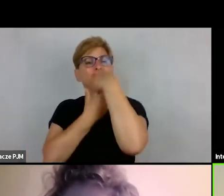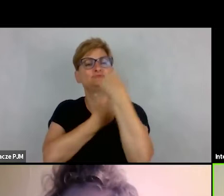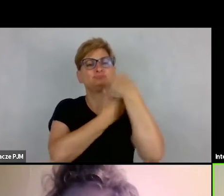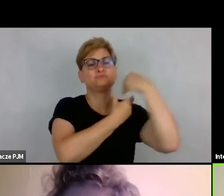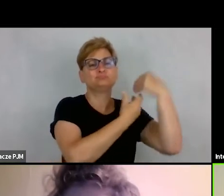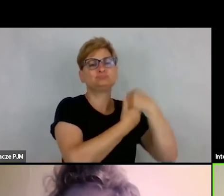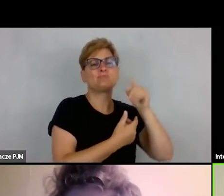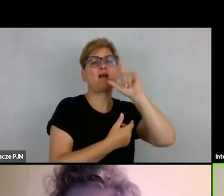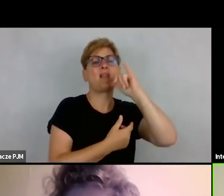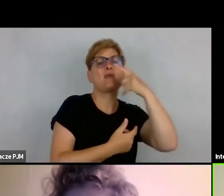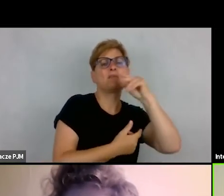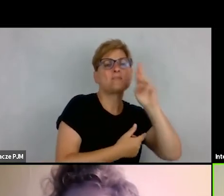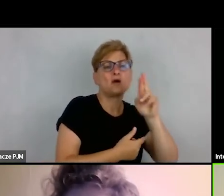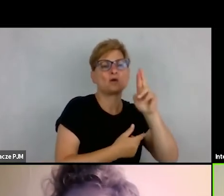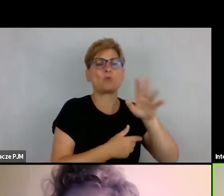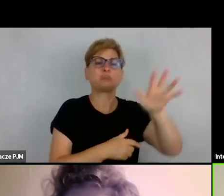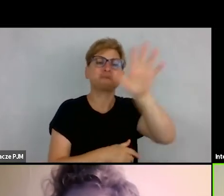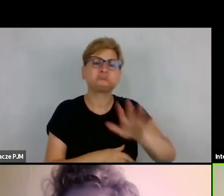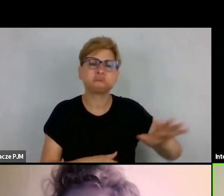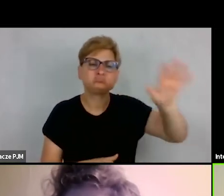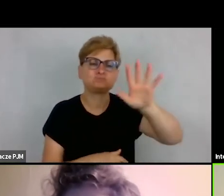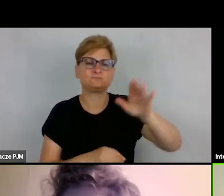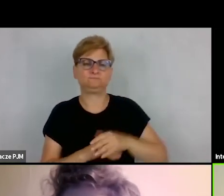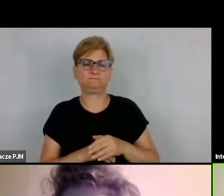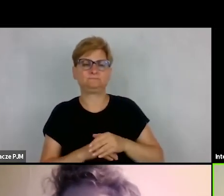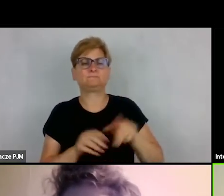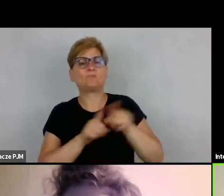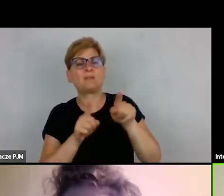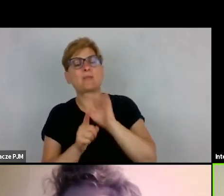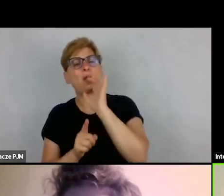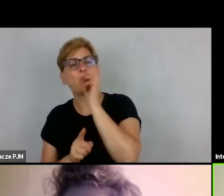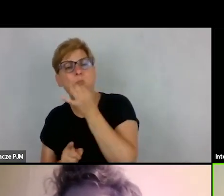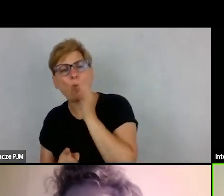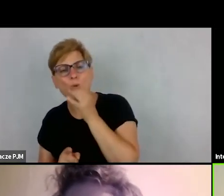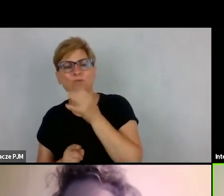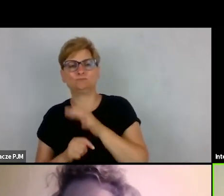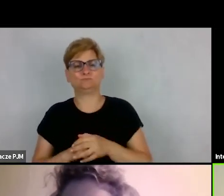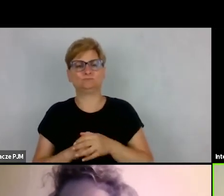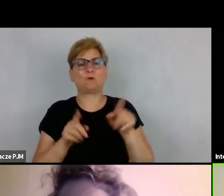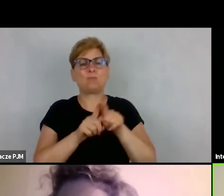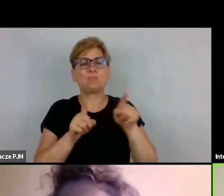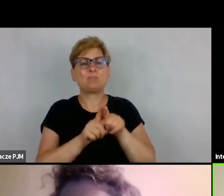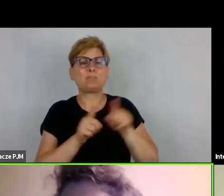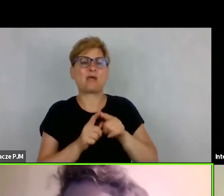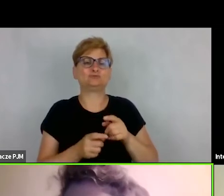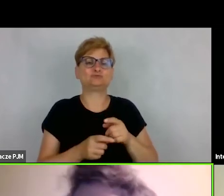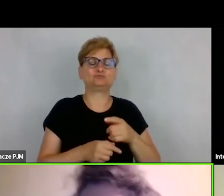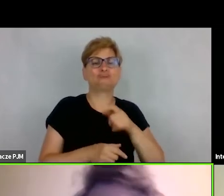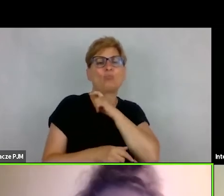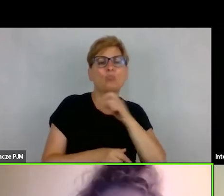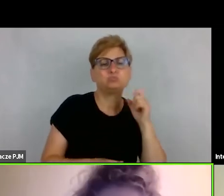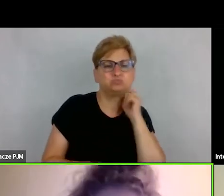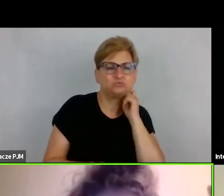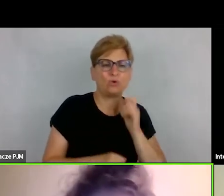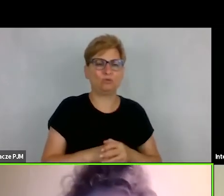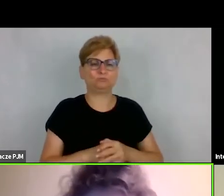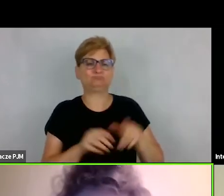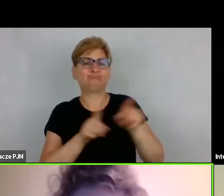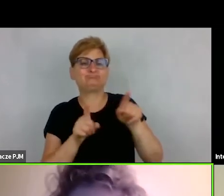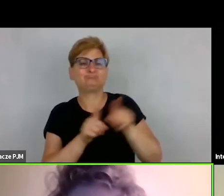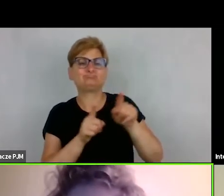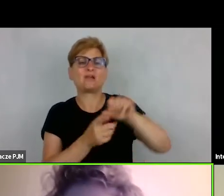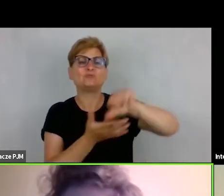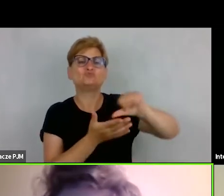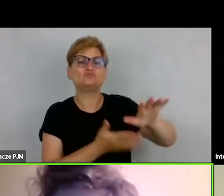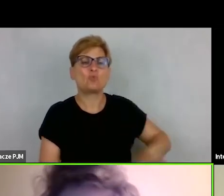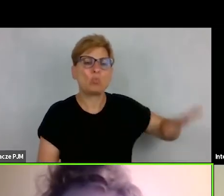LGBTQ groups, and partnering with them. But when you have, for example, like I know it from one